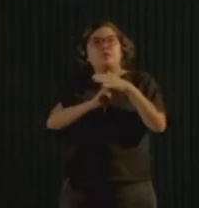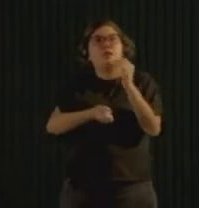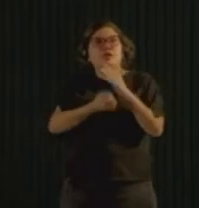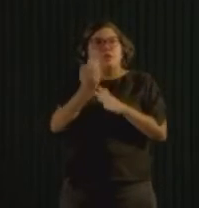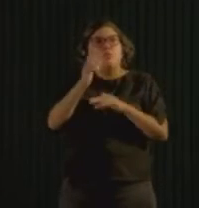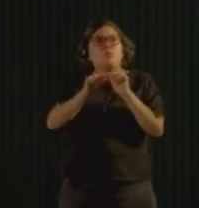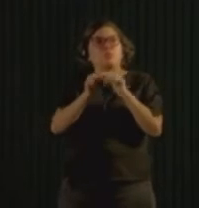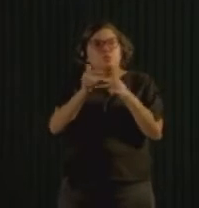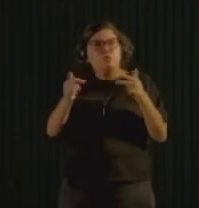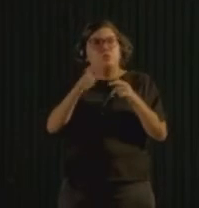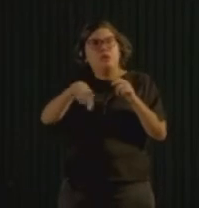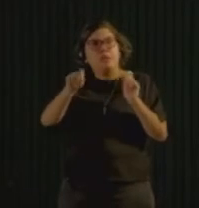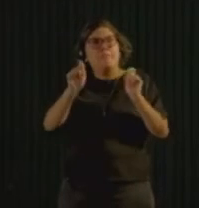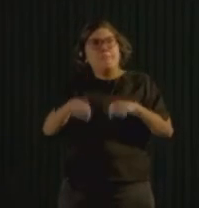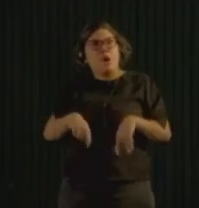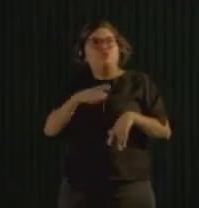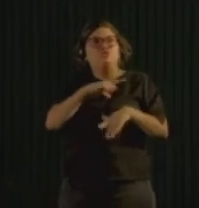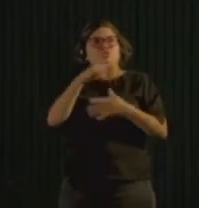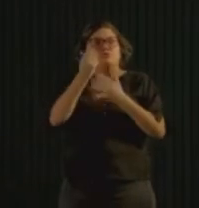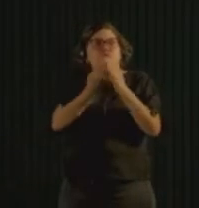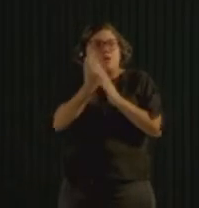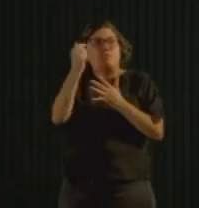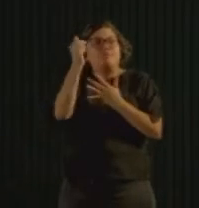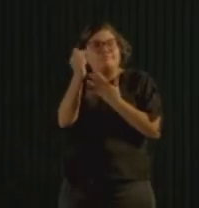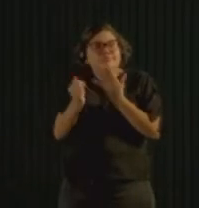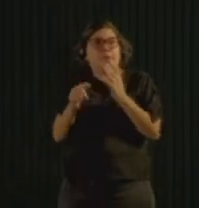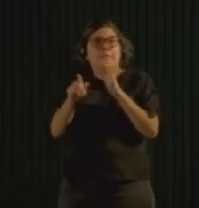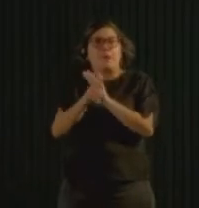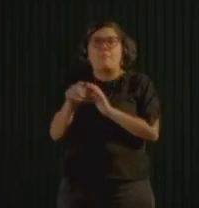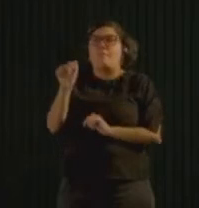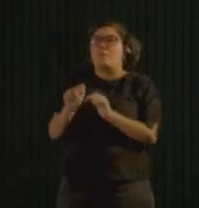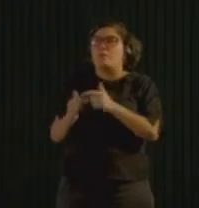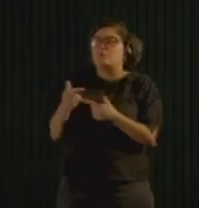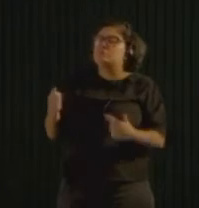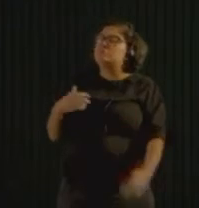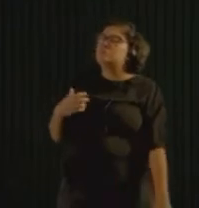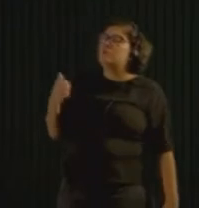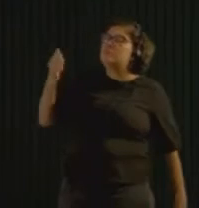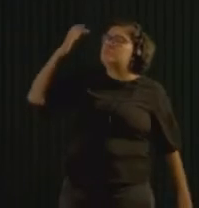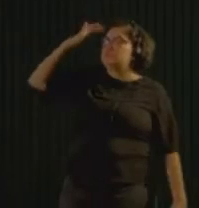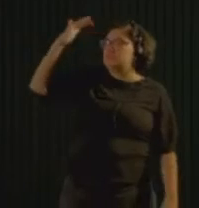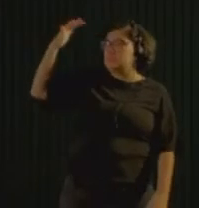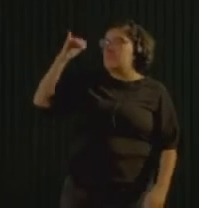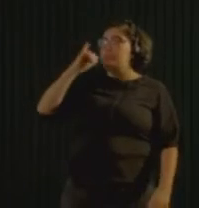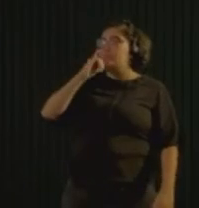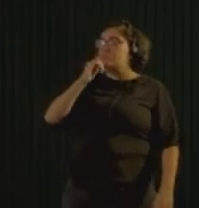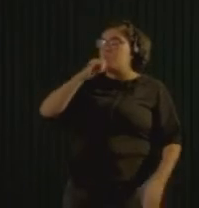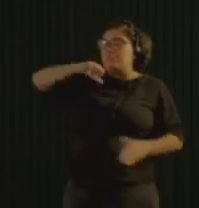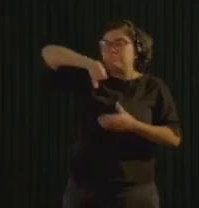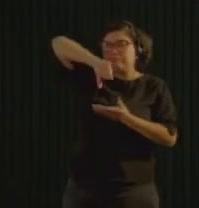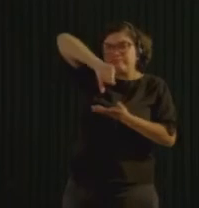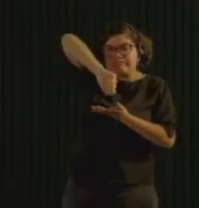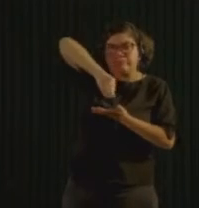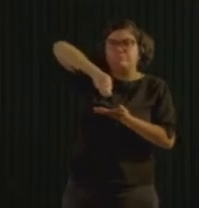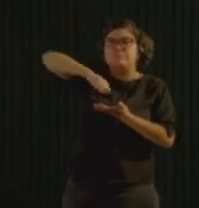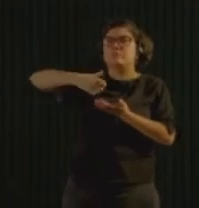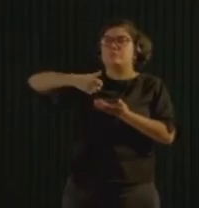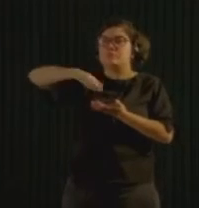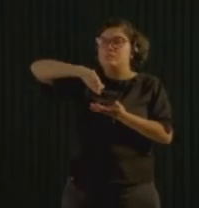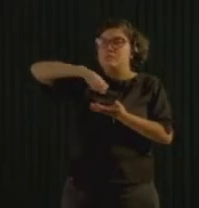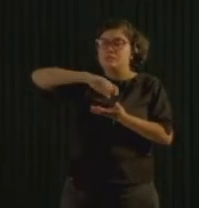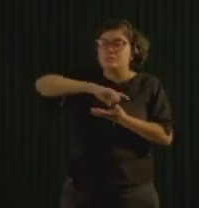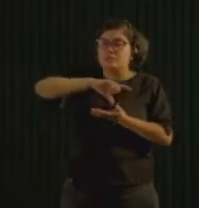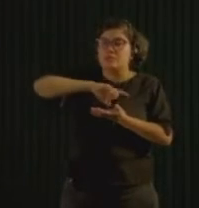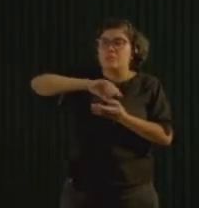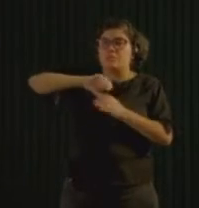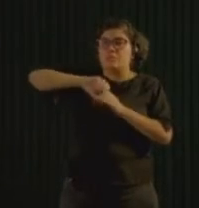products. Think like your orange juice, now in beautiful reusable packaging, or your laundry detergent in wonderful reusable packaging. And then we work with